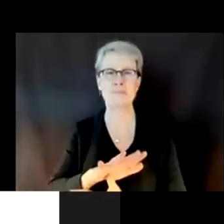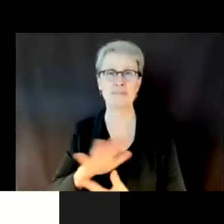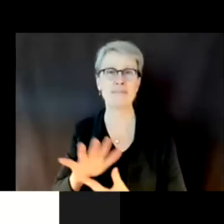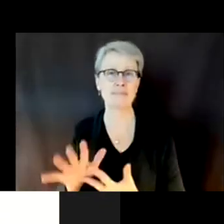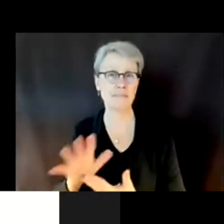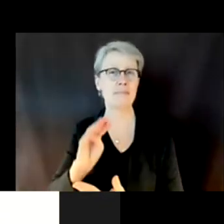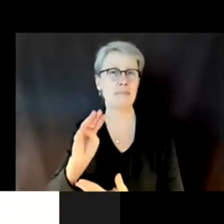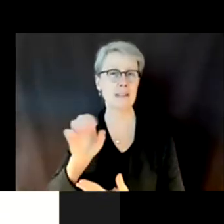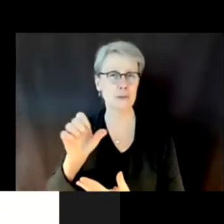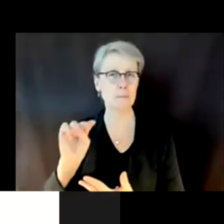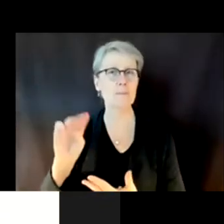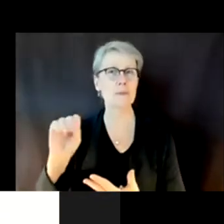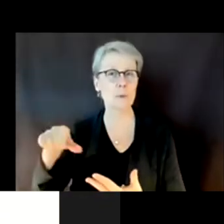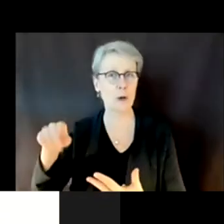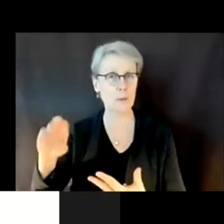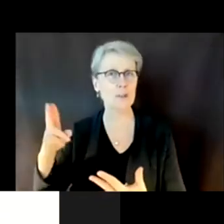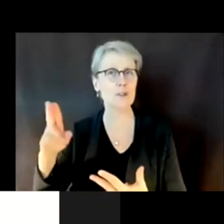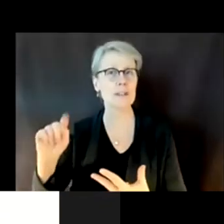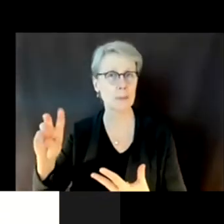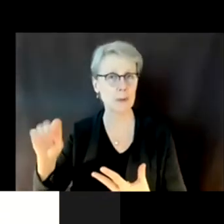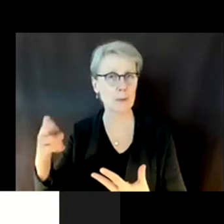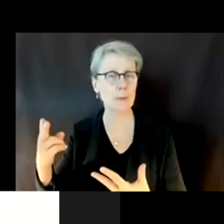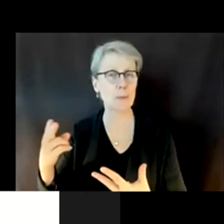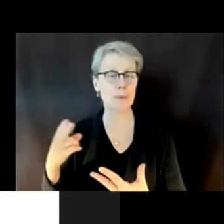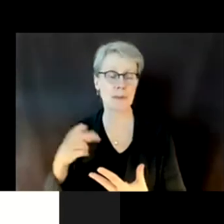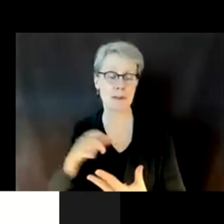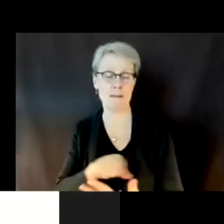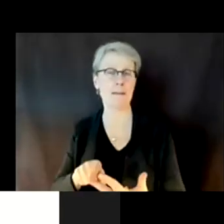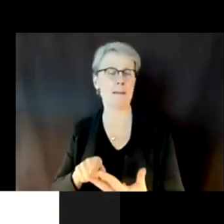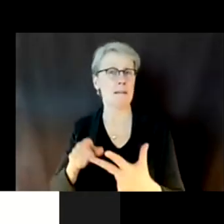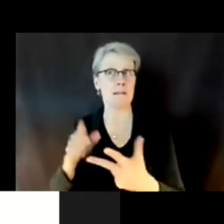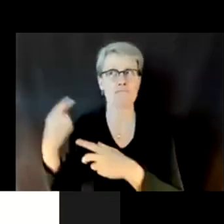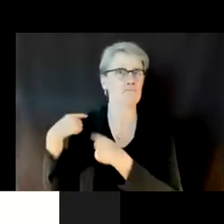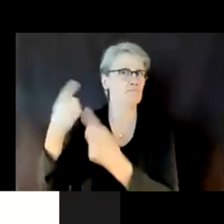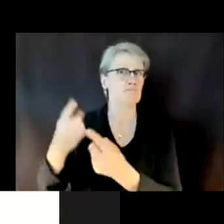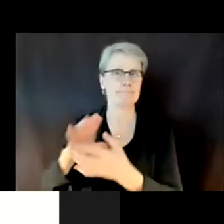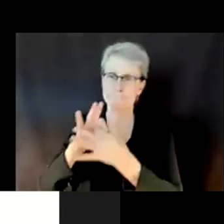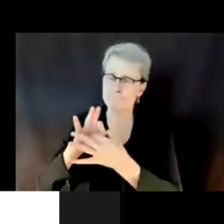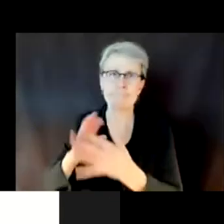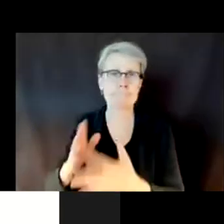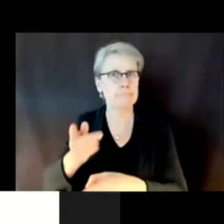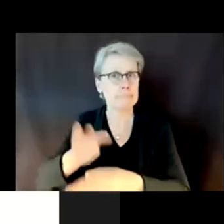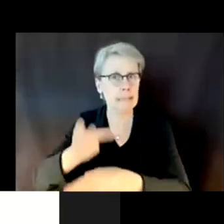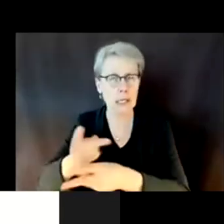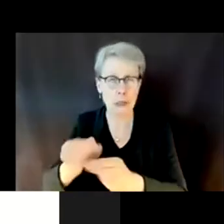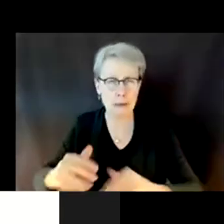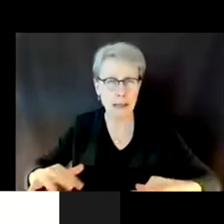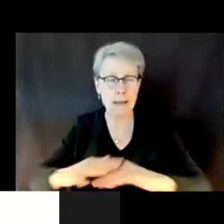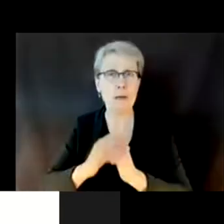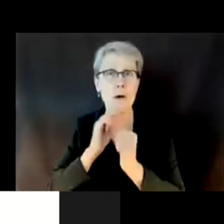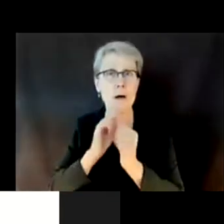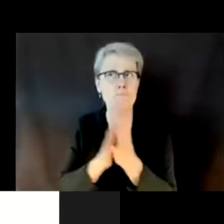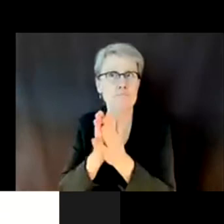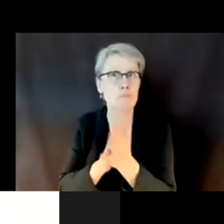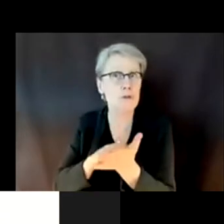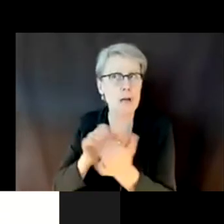I'm grateful for their stewardship of this land and want to keep learning about how I can join in those efforts. And